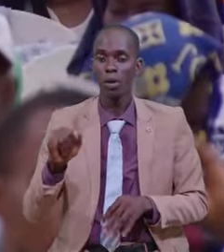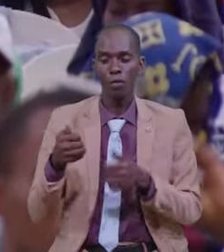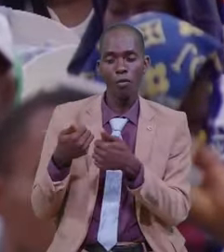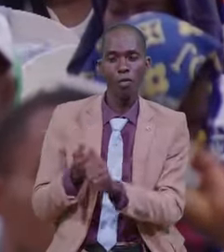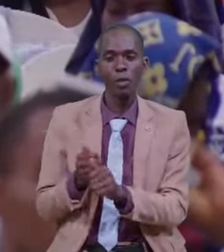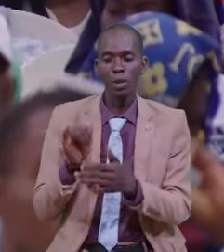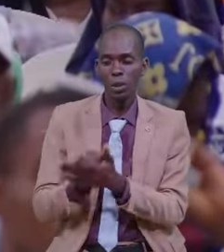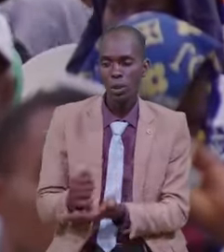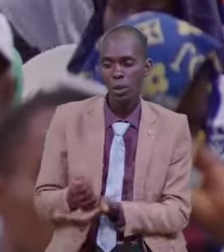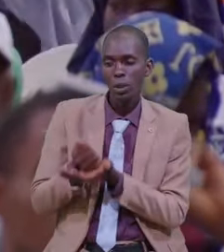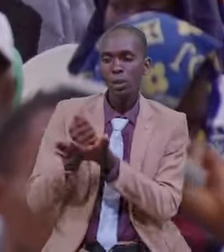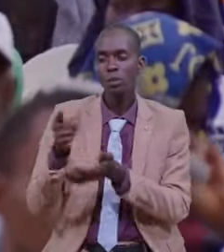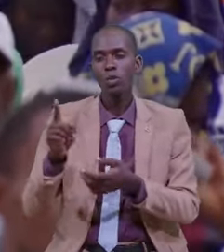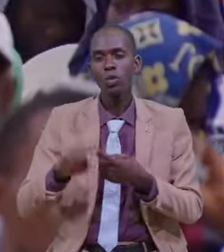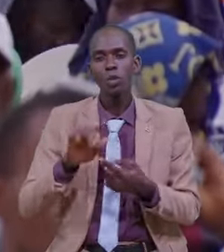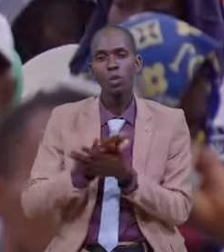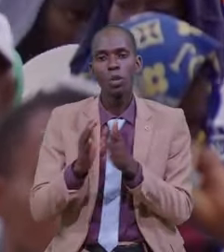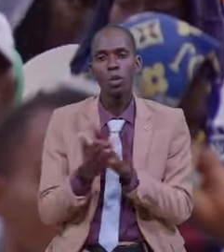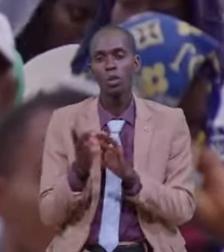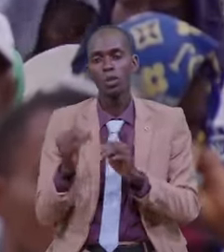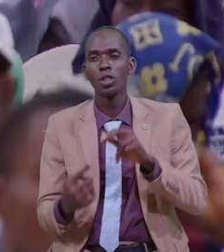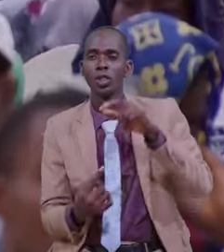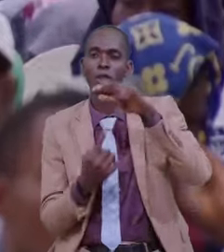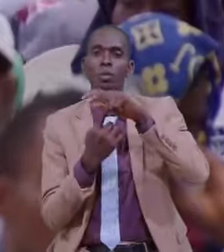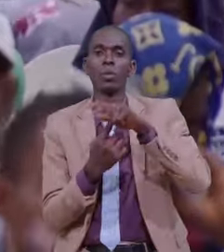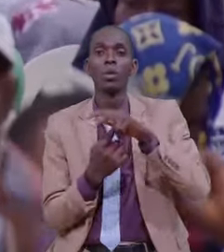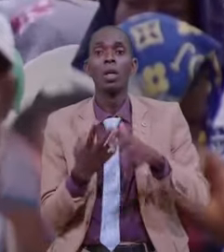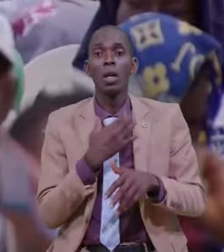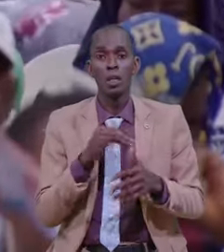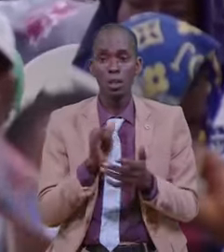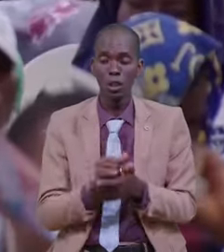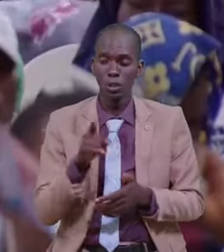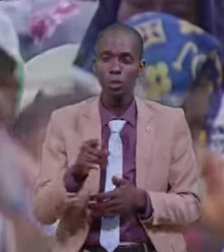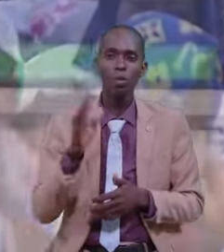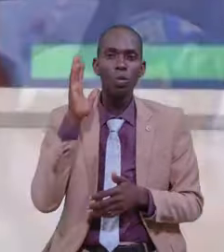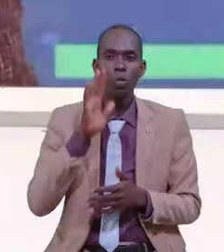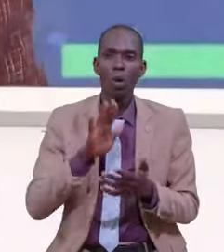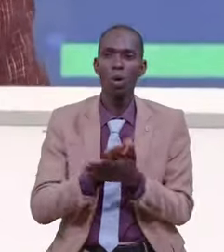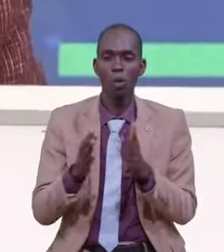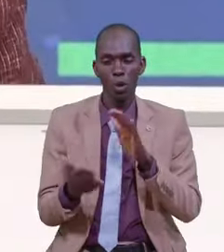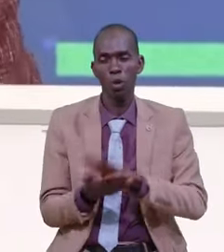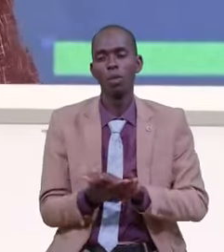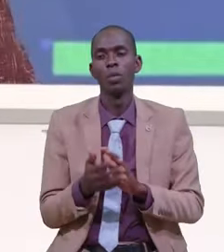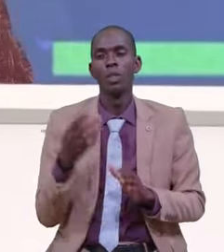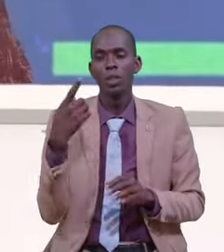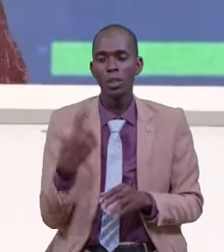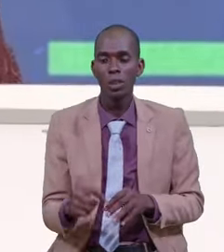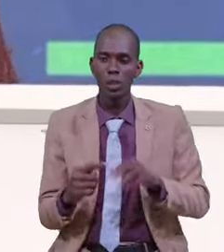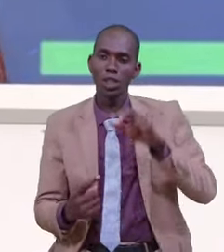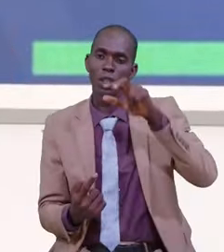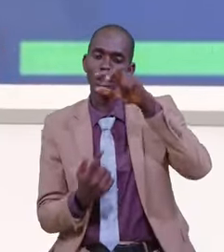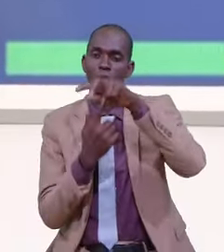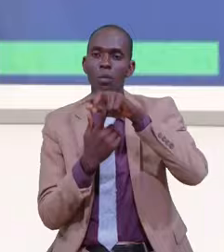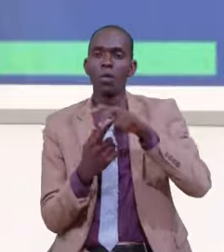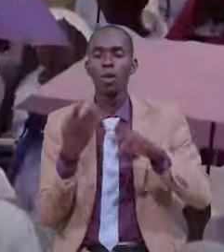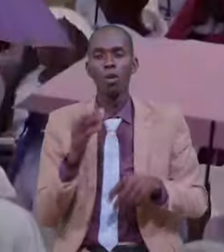the champion of the day, and that you are going to become the champion of